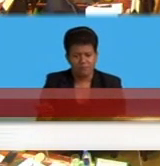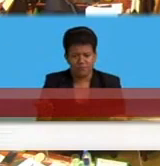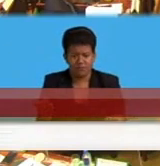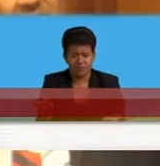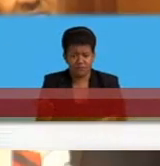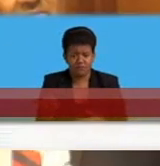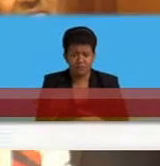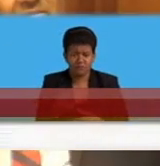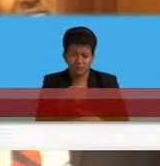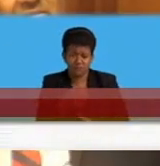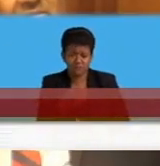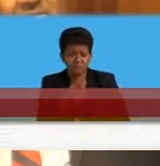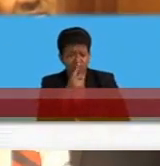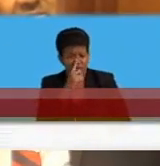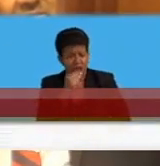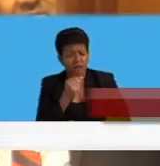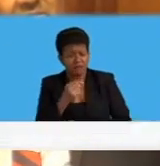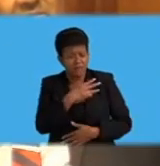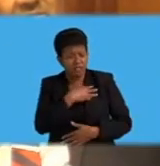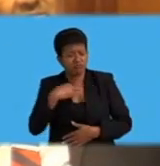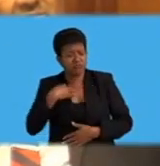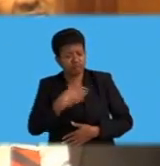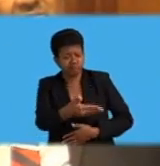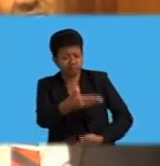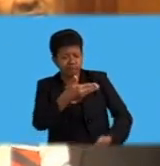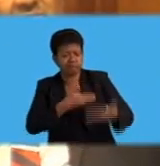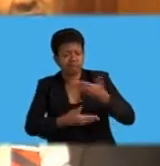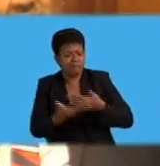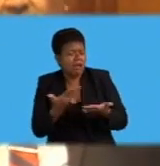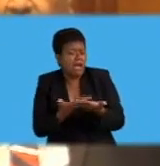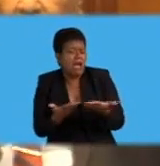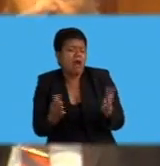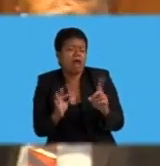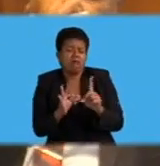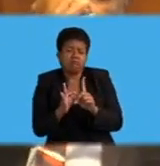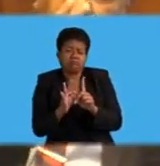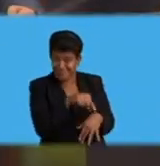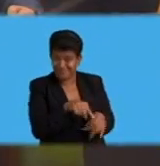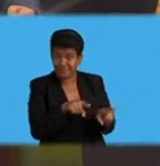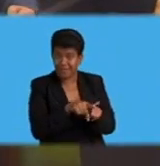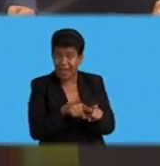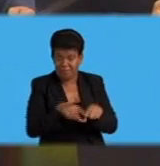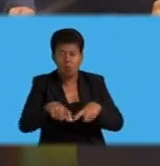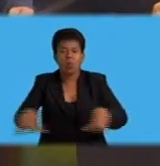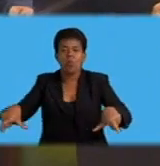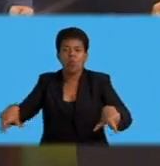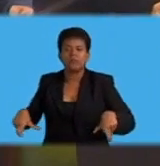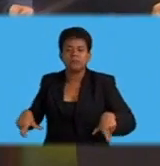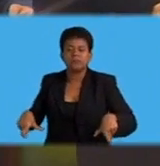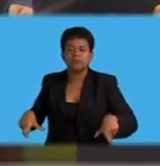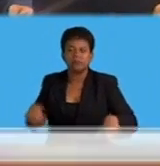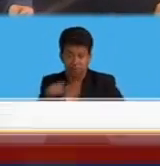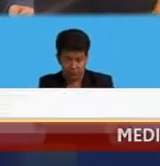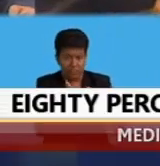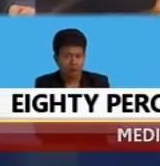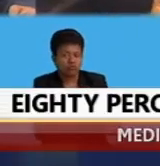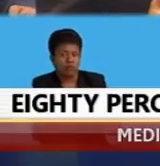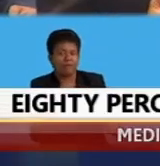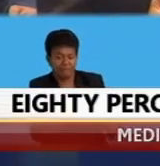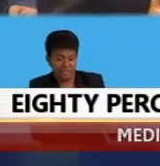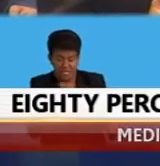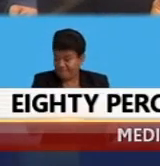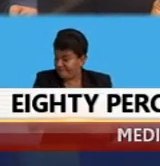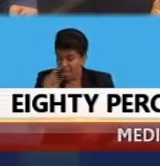the improvement on the processes to ensure a quick turnaround? We have at the moment, there's quite a